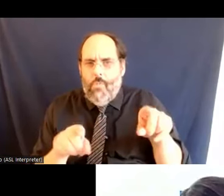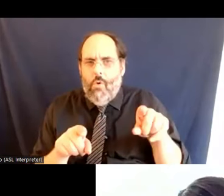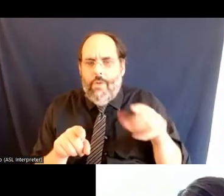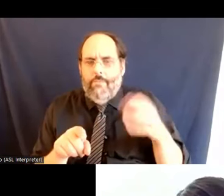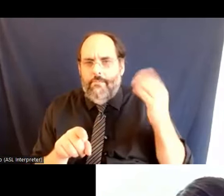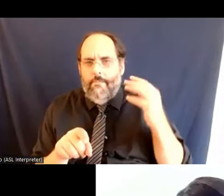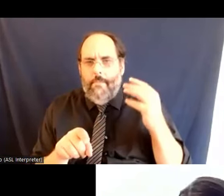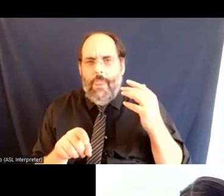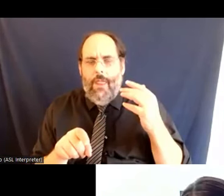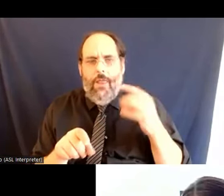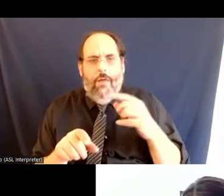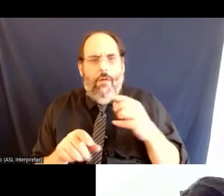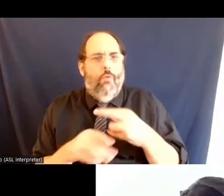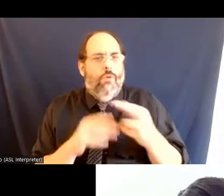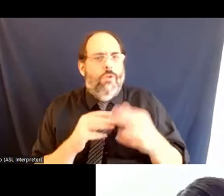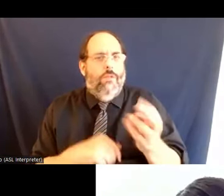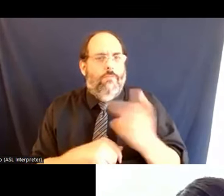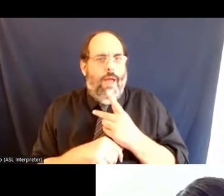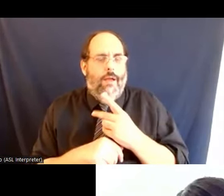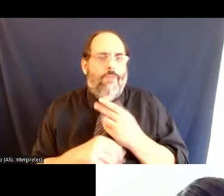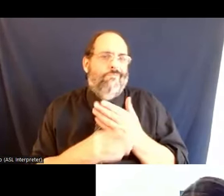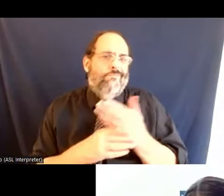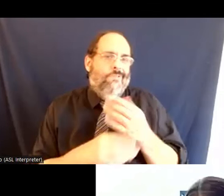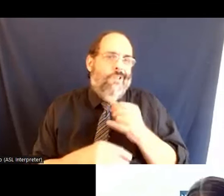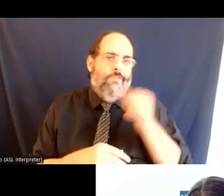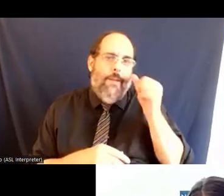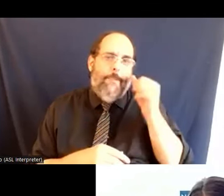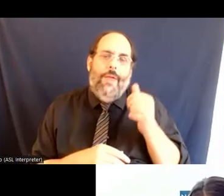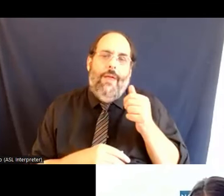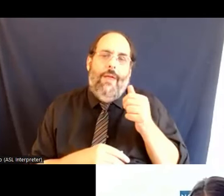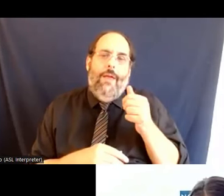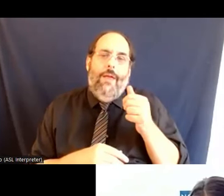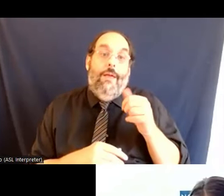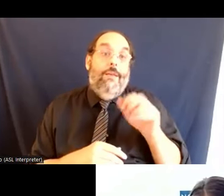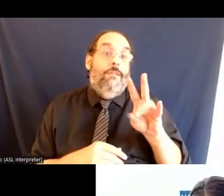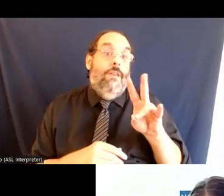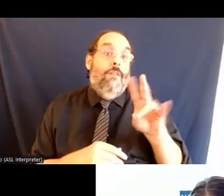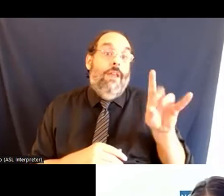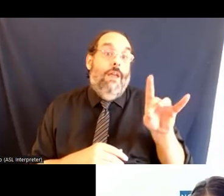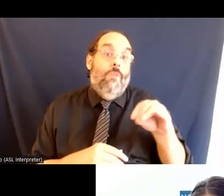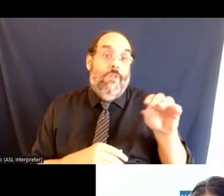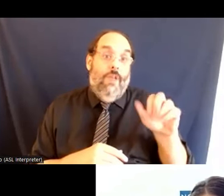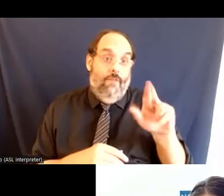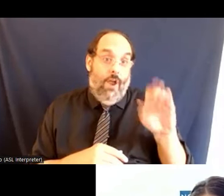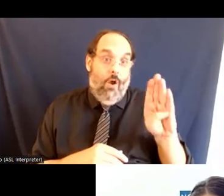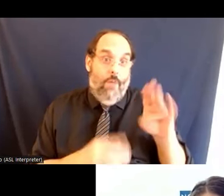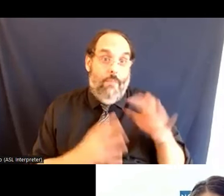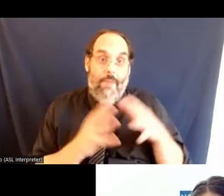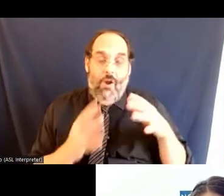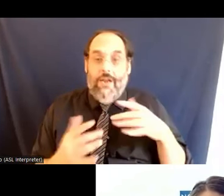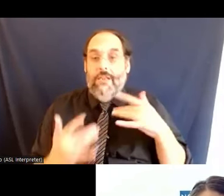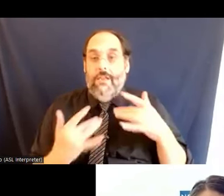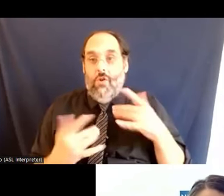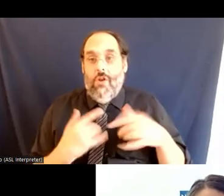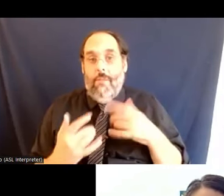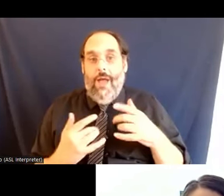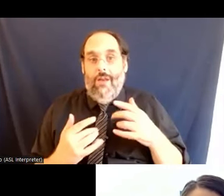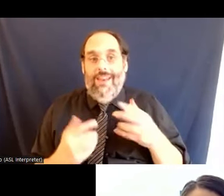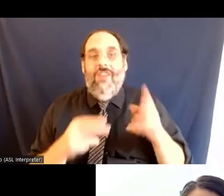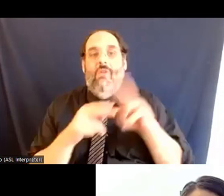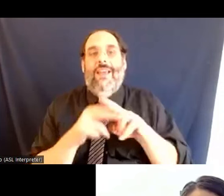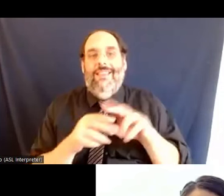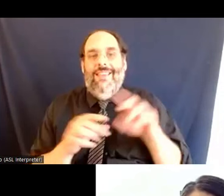and we got those results back and shared them yesterday. 78% of Arab Americans are concerned about an increase